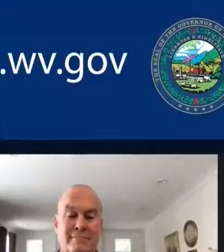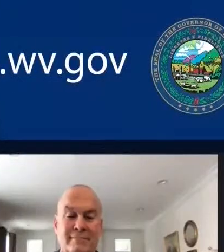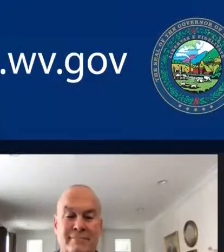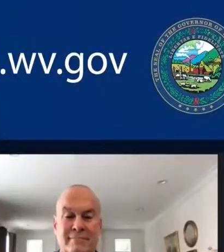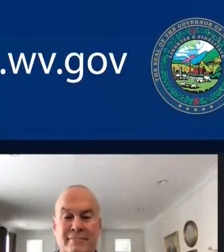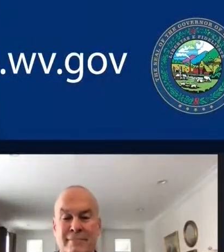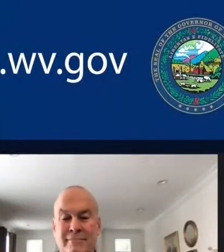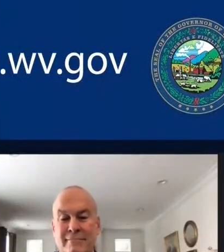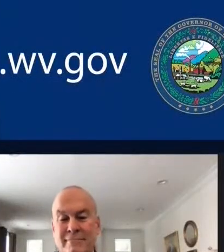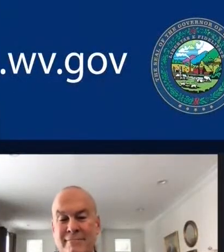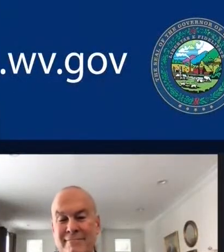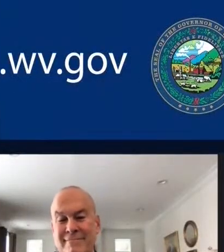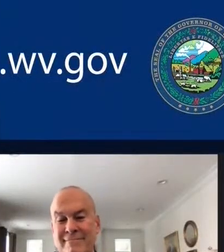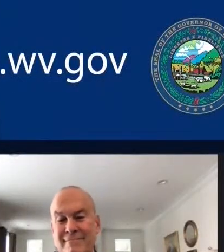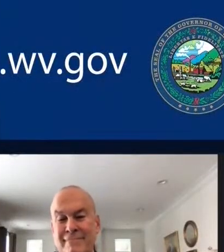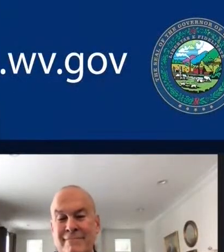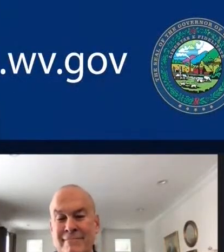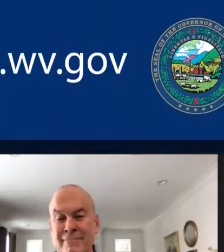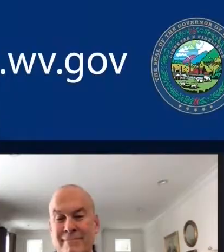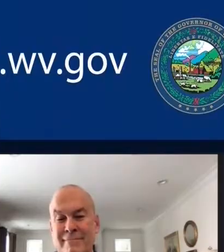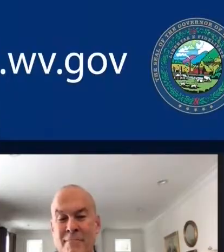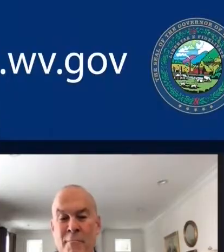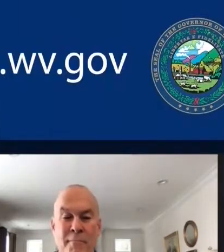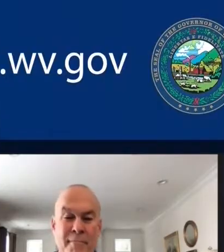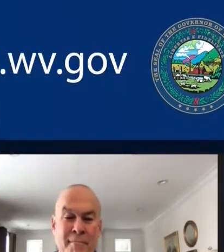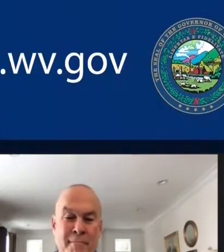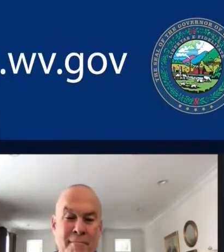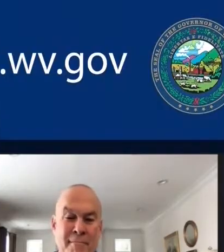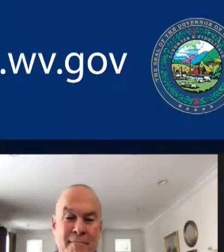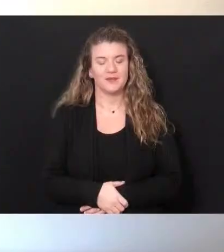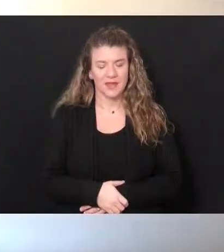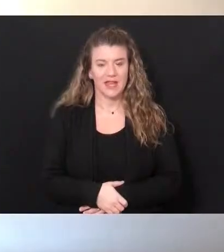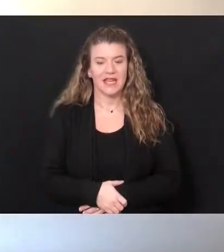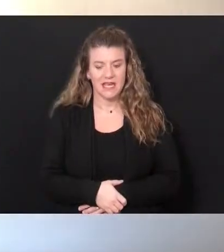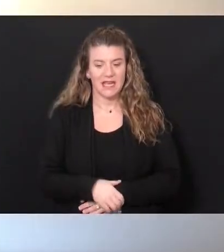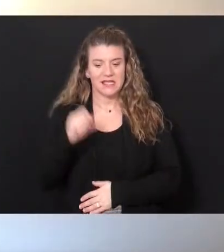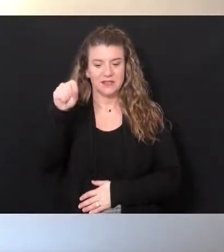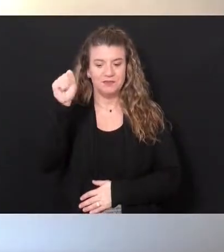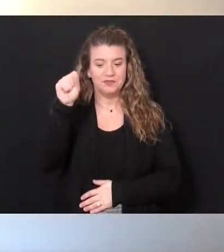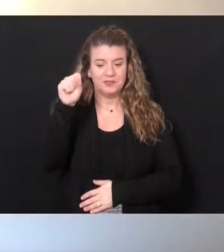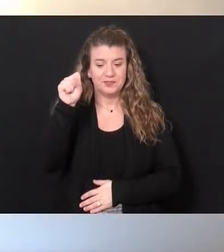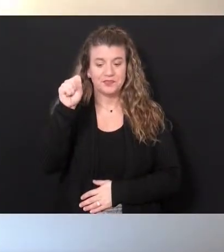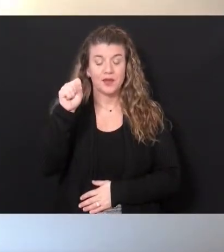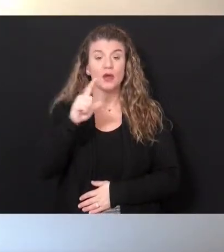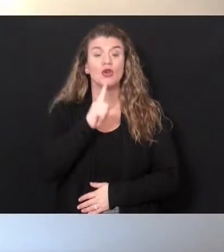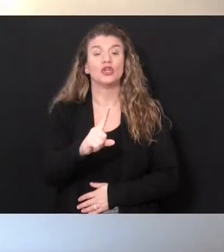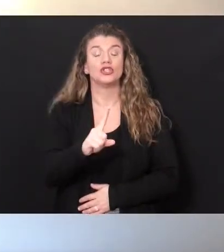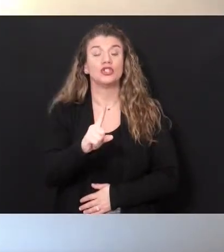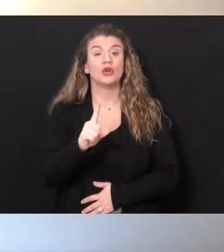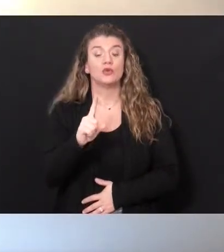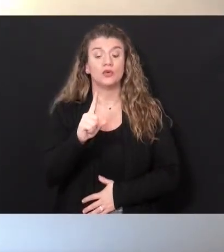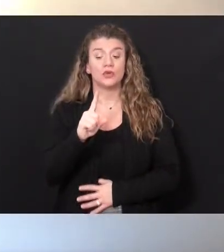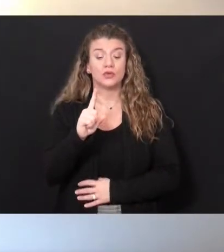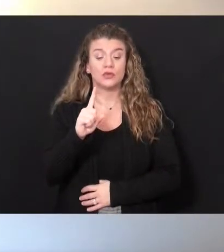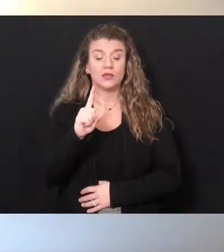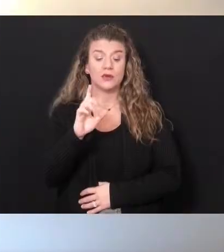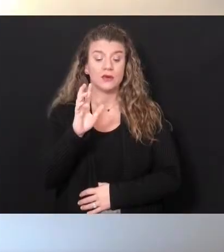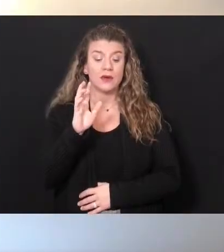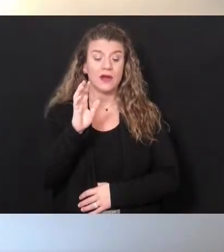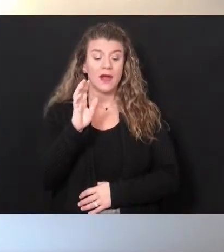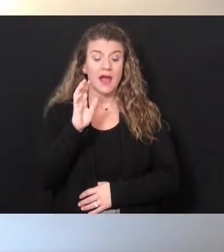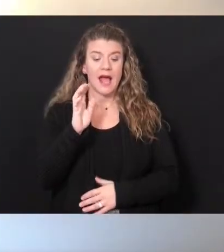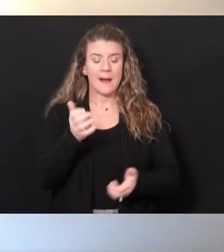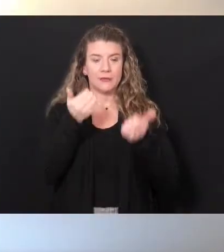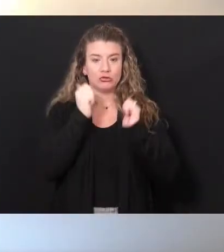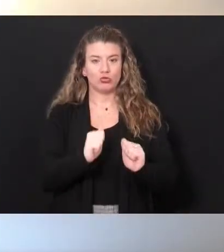General, go, please, sir. Please, sir. Yes, sir, Governor. So Kenny, I'll go